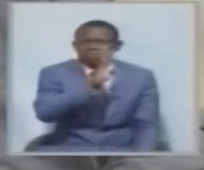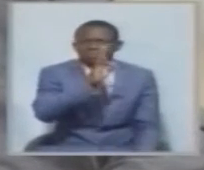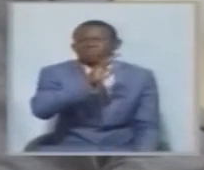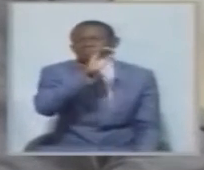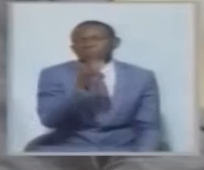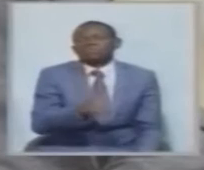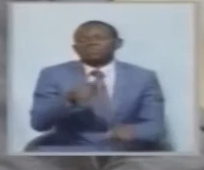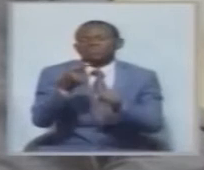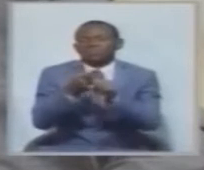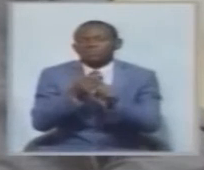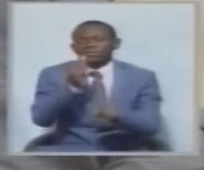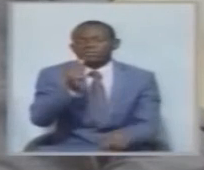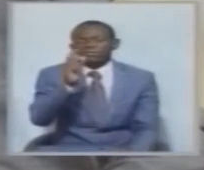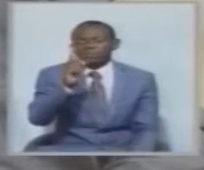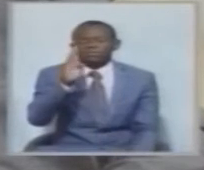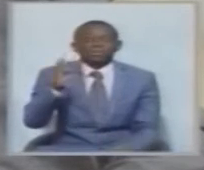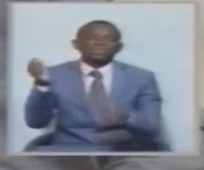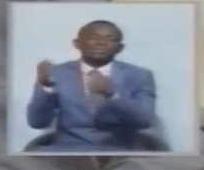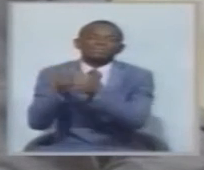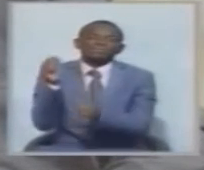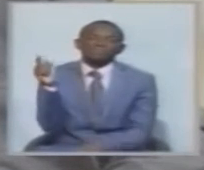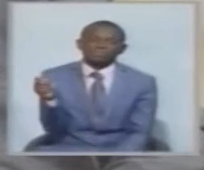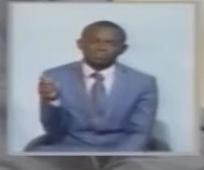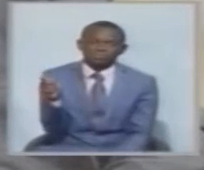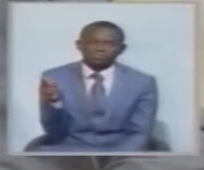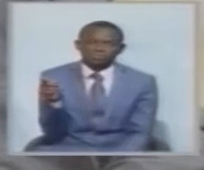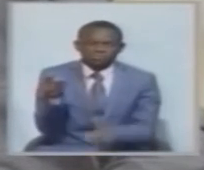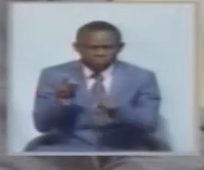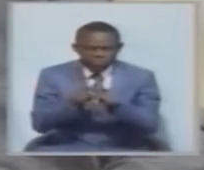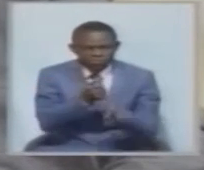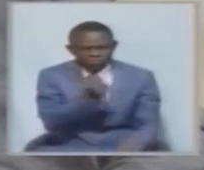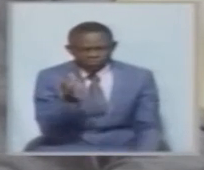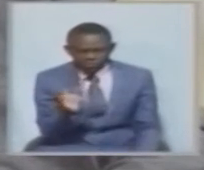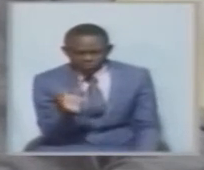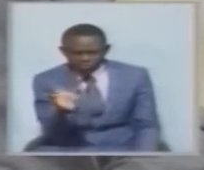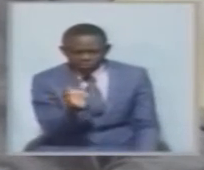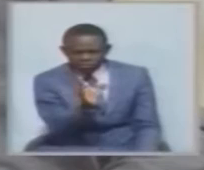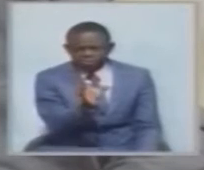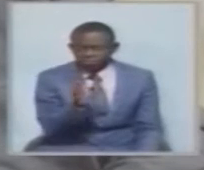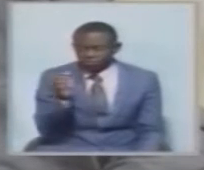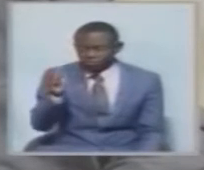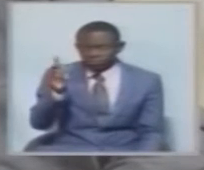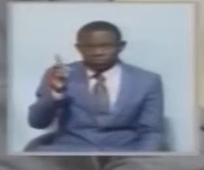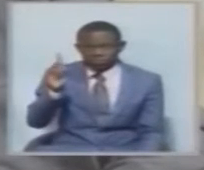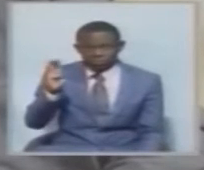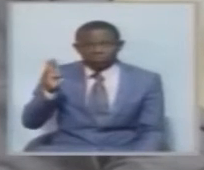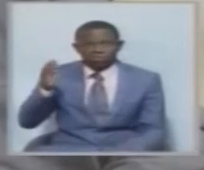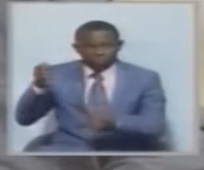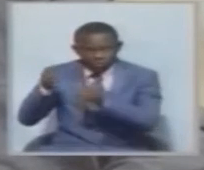bank. But notwithstanding, even other sectors relatively, they've also had their fair share.